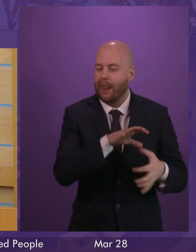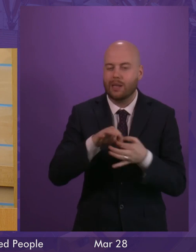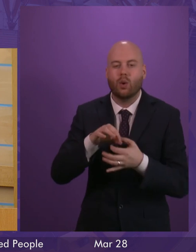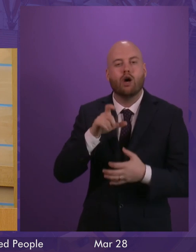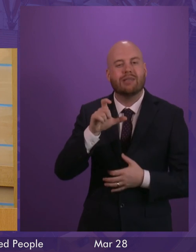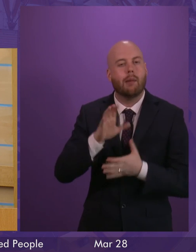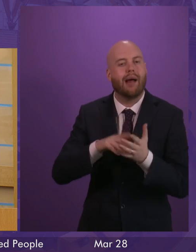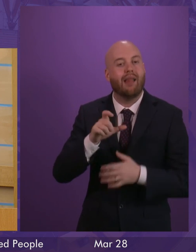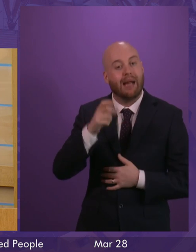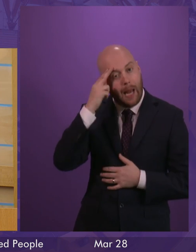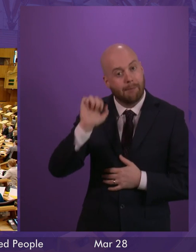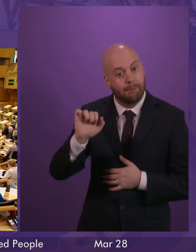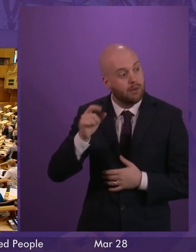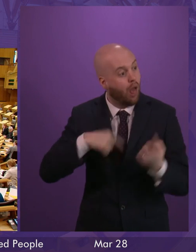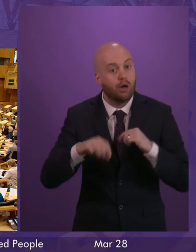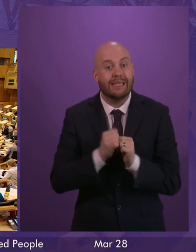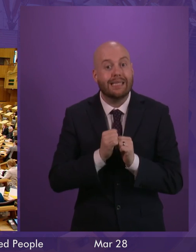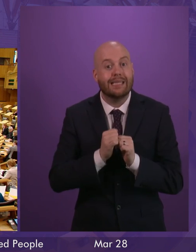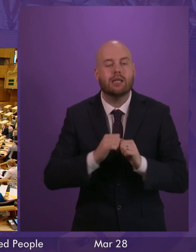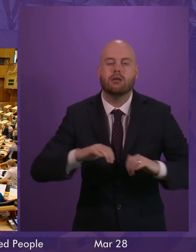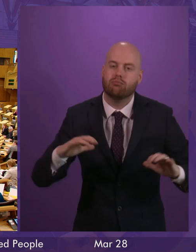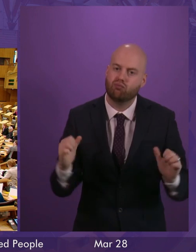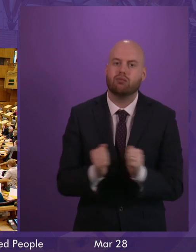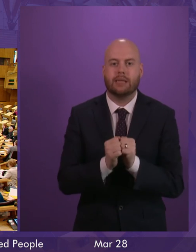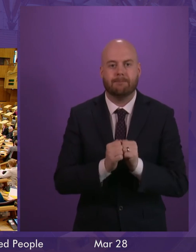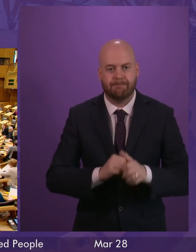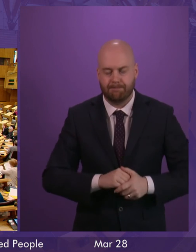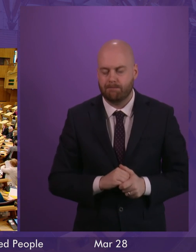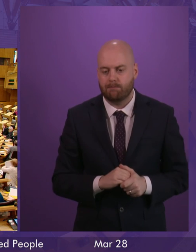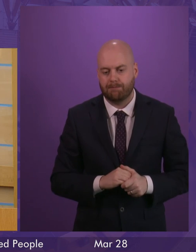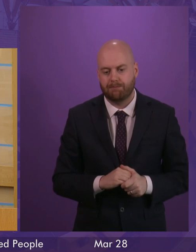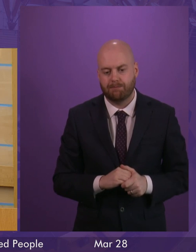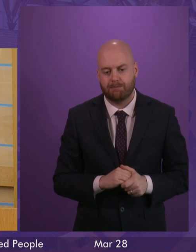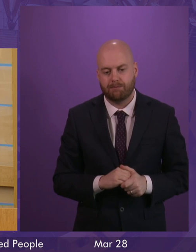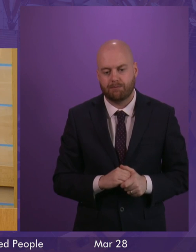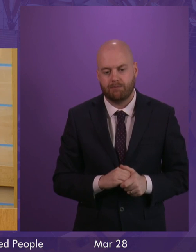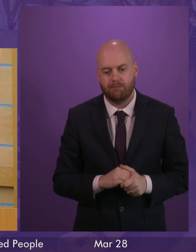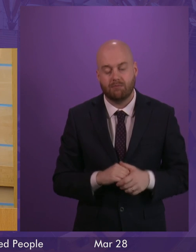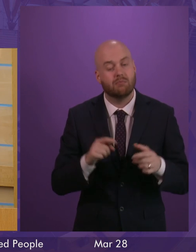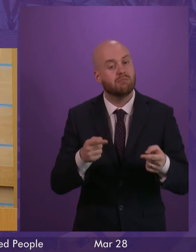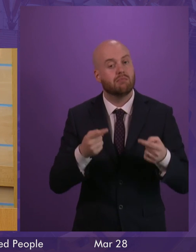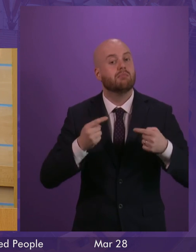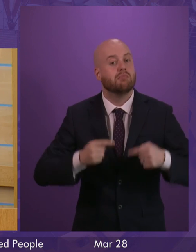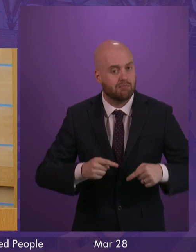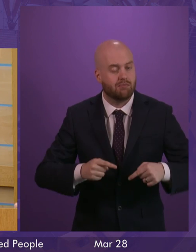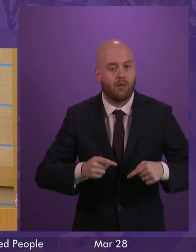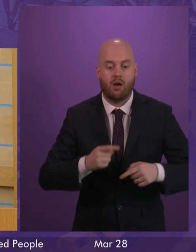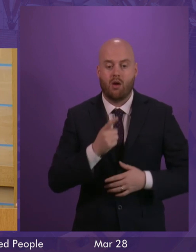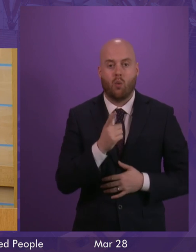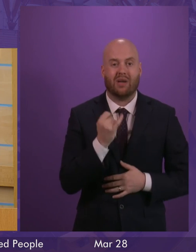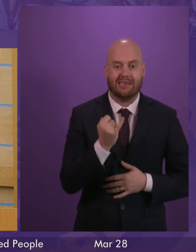McKelvey. Are we all agreed? Yes. We are agreed. And the next question is that motion